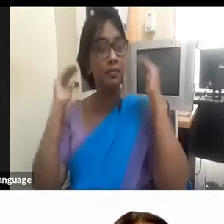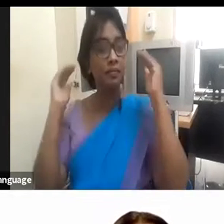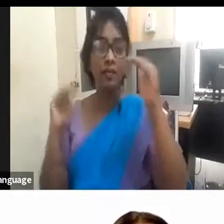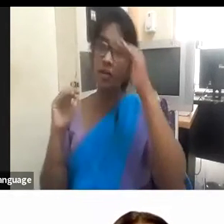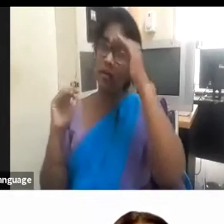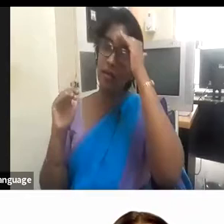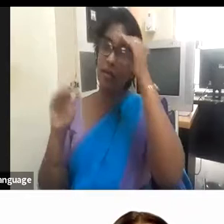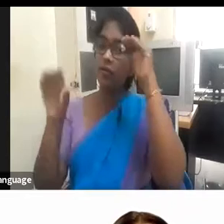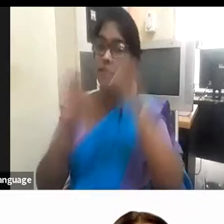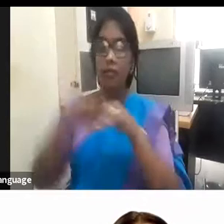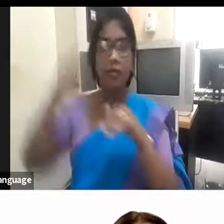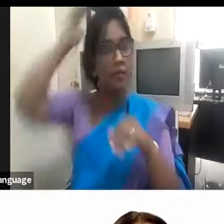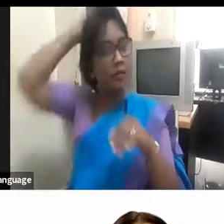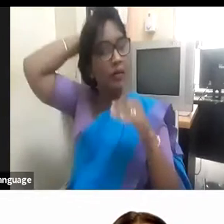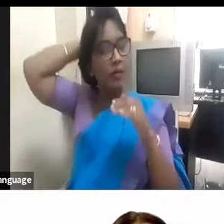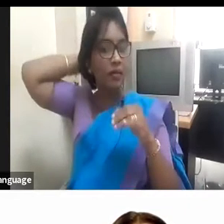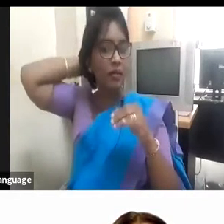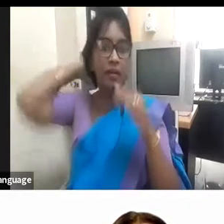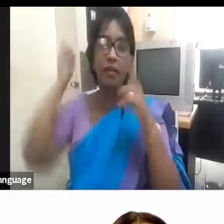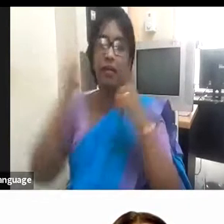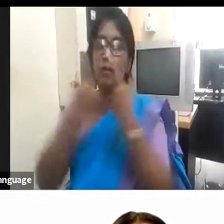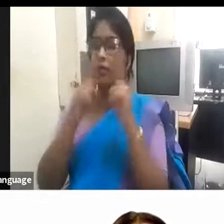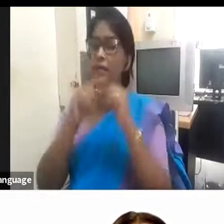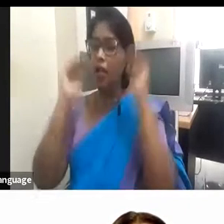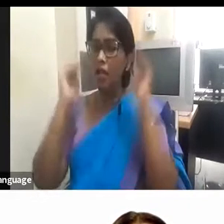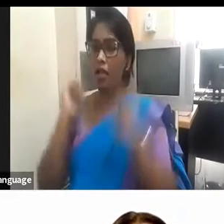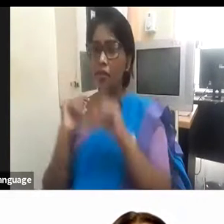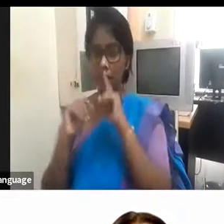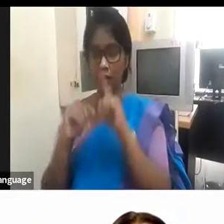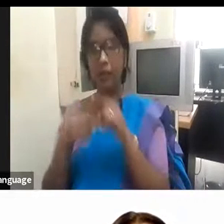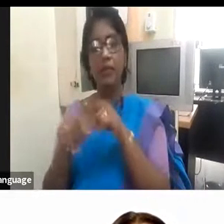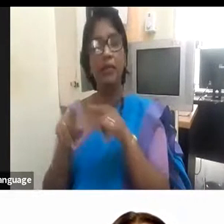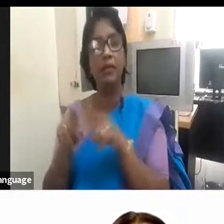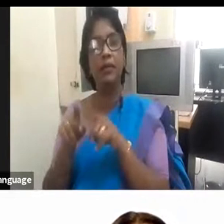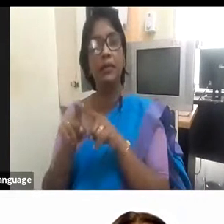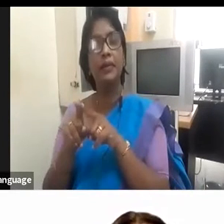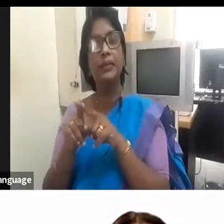as you go into a higher altitude, it's harder to breathe and less oxygen.